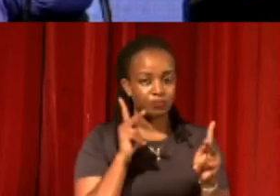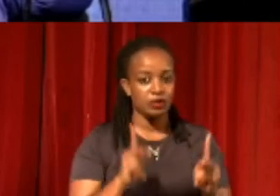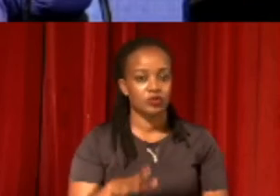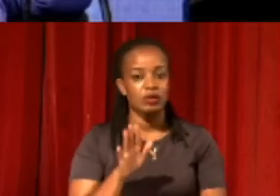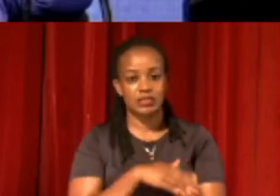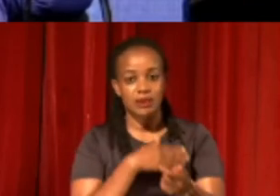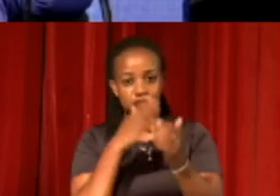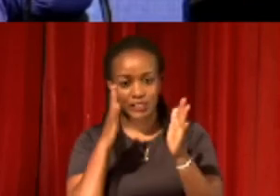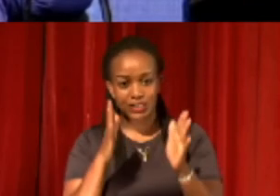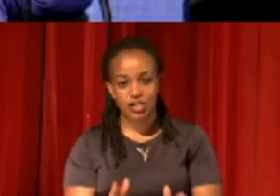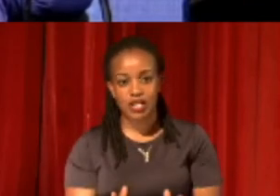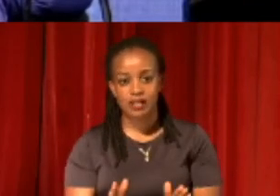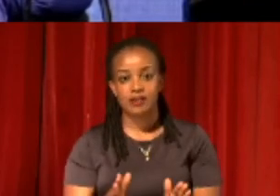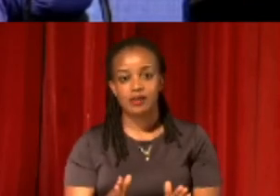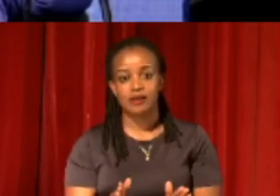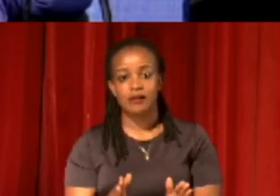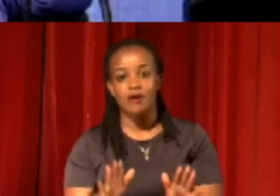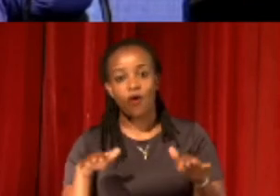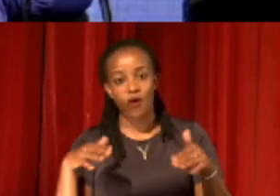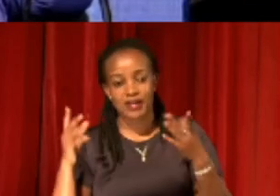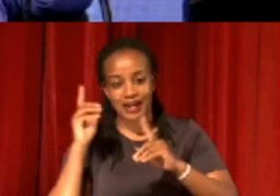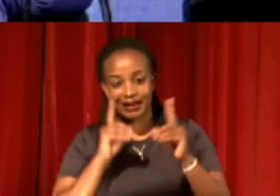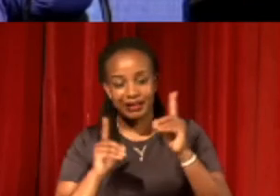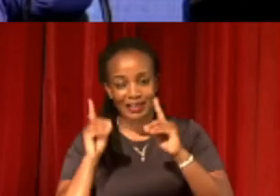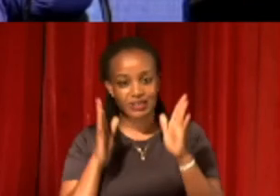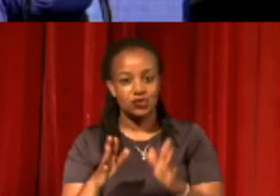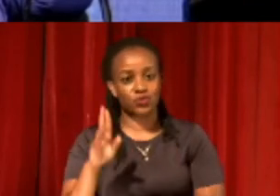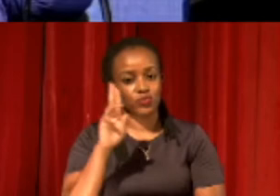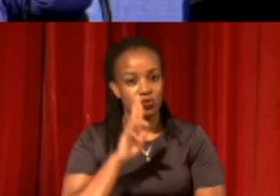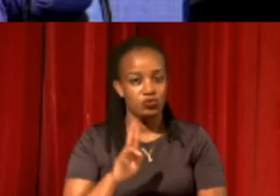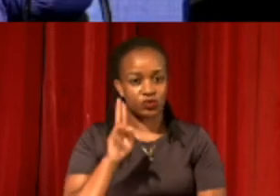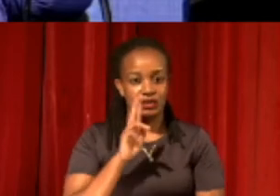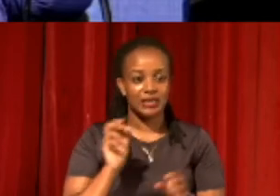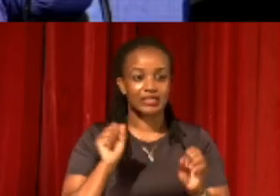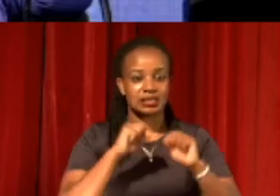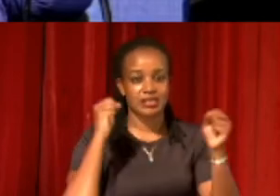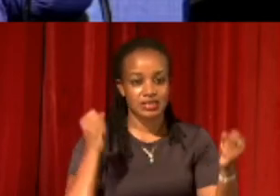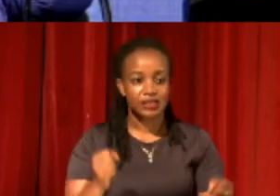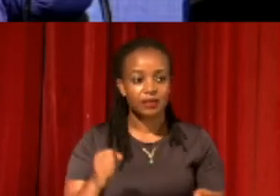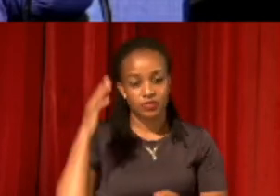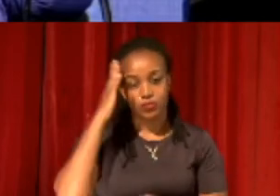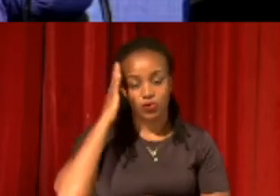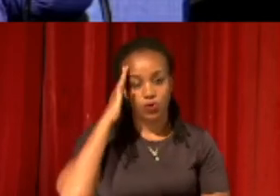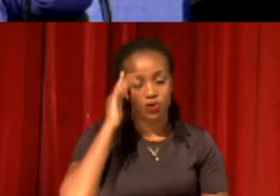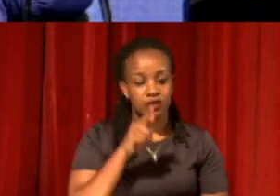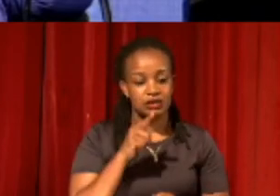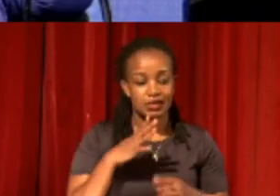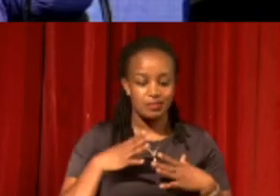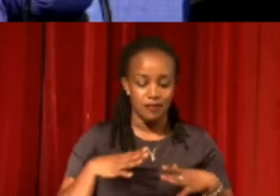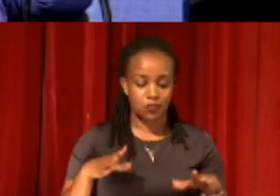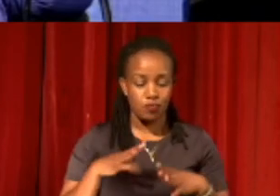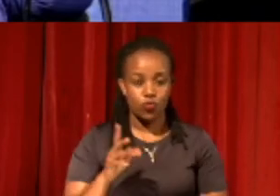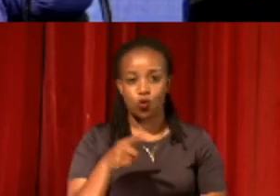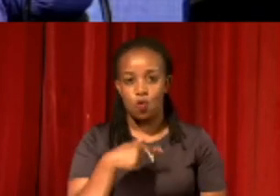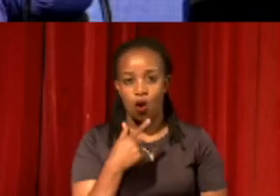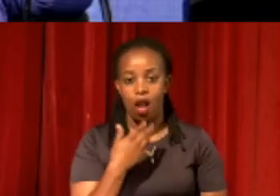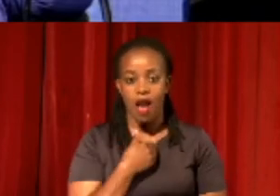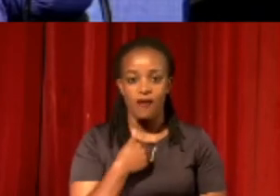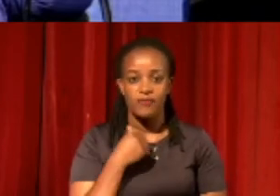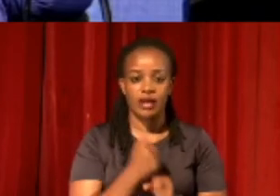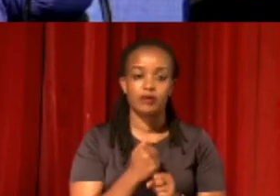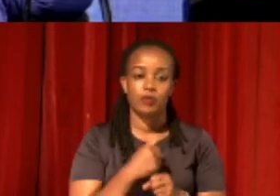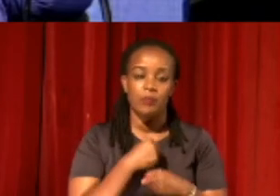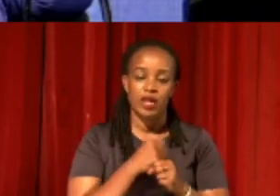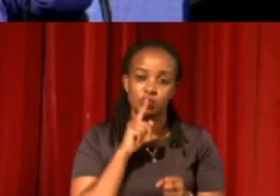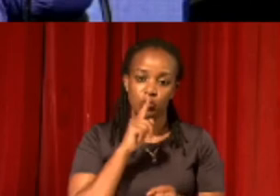he plays this. So we use the networks that are there already in the system to help us verify those that are incoming, so that we are sure that we have the right people.